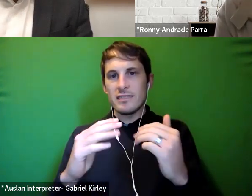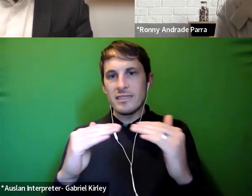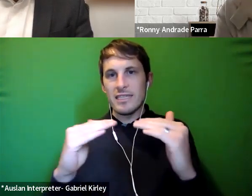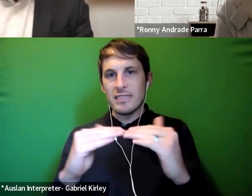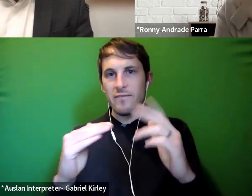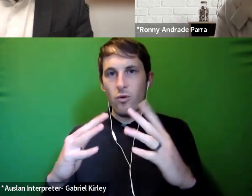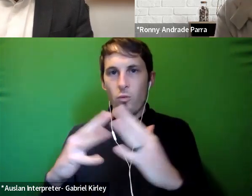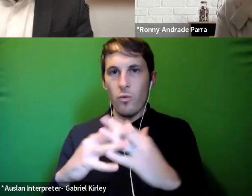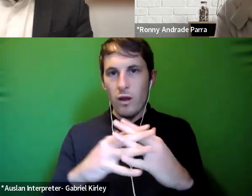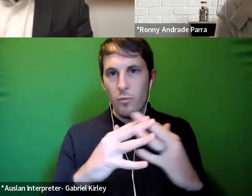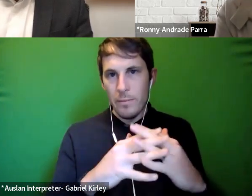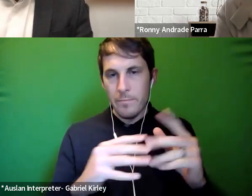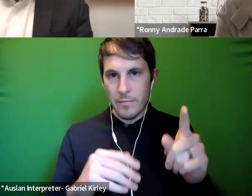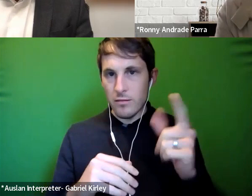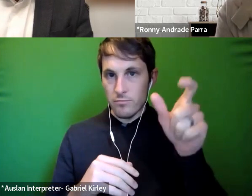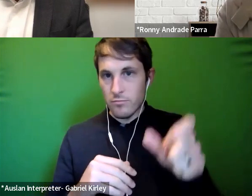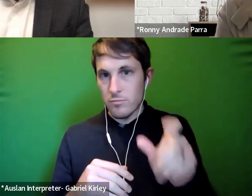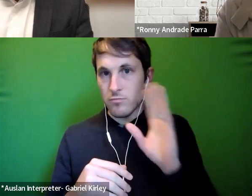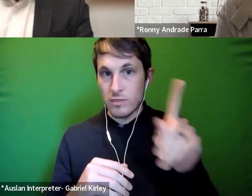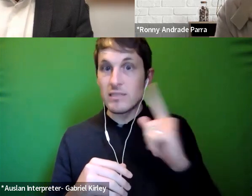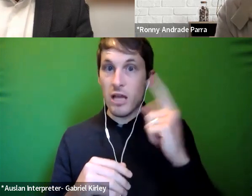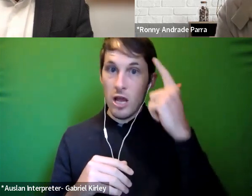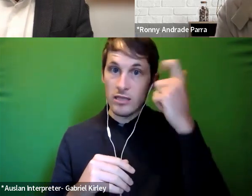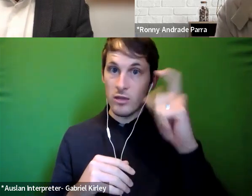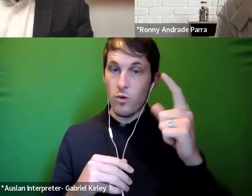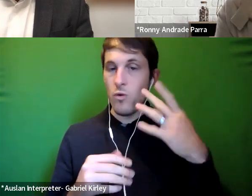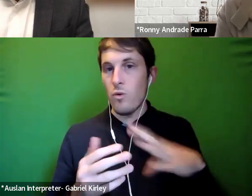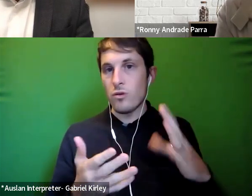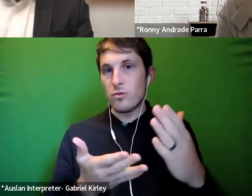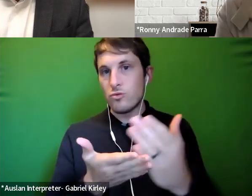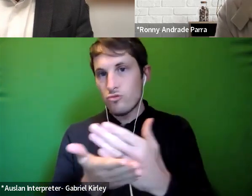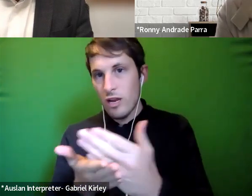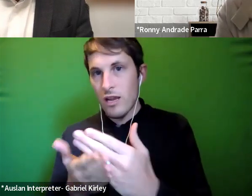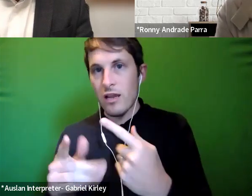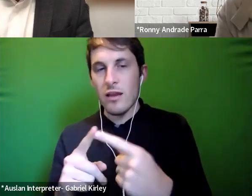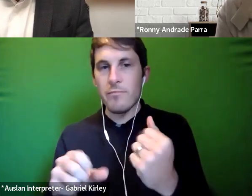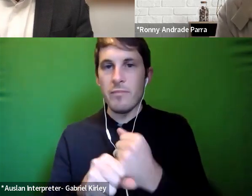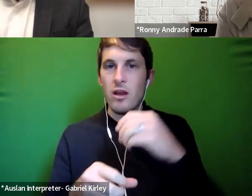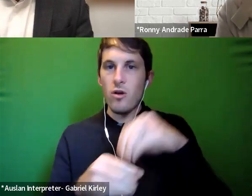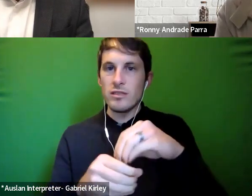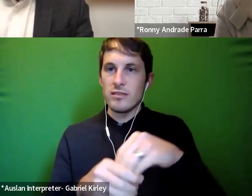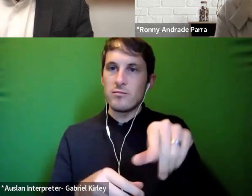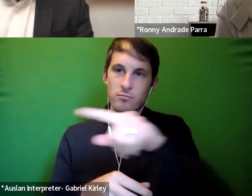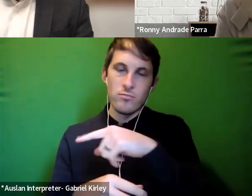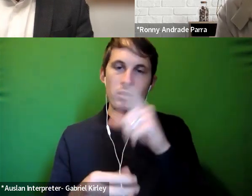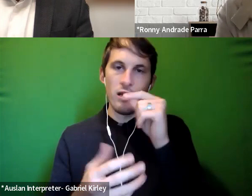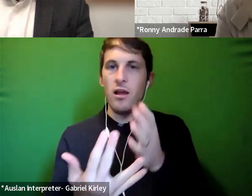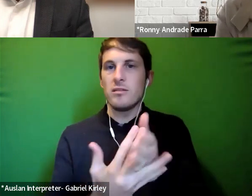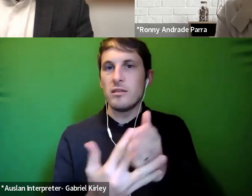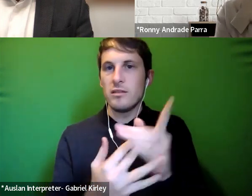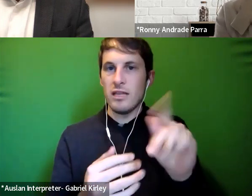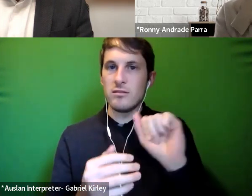he was saying that the idea of the World Wide Web originally was to share, to make content available to everyone. That was the